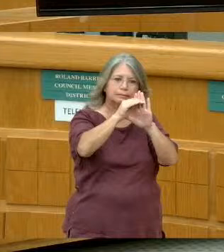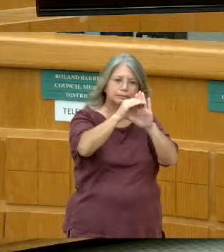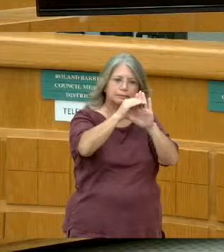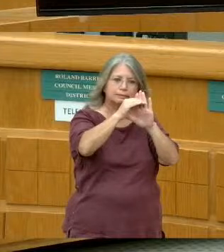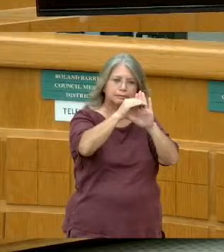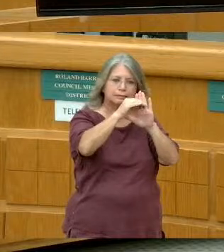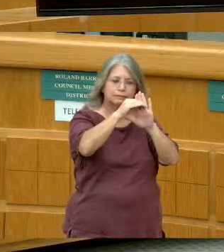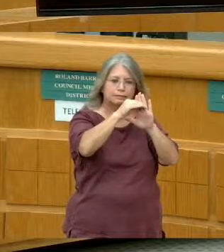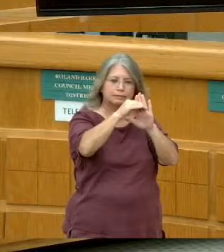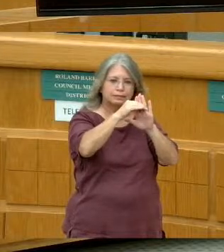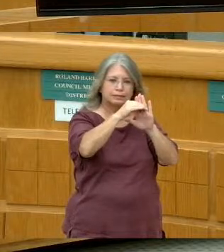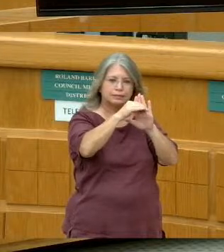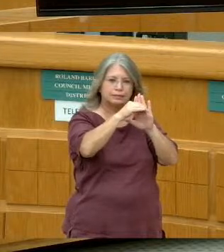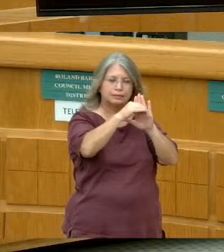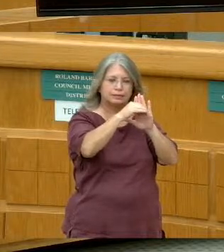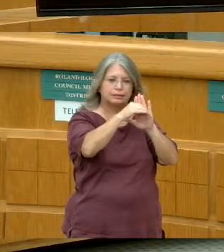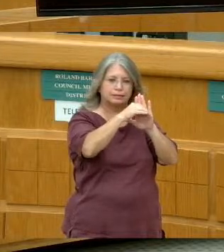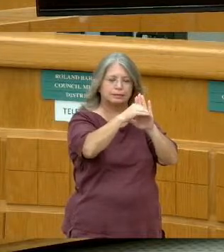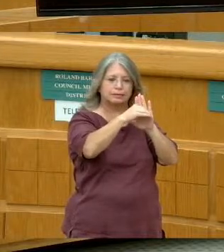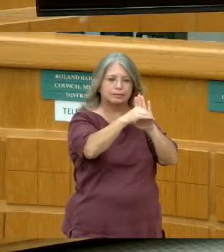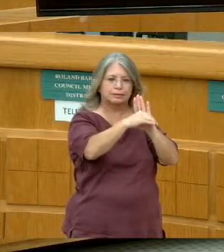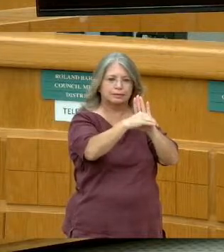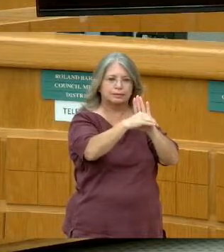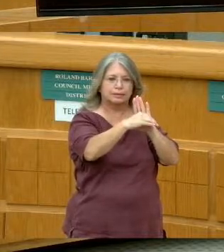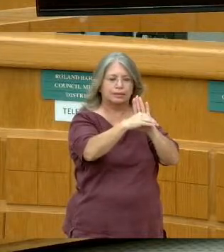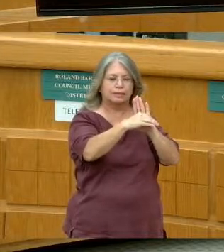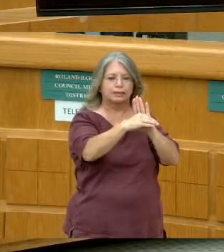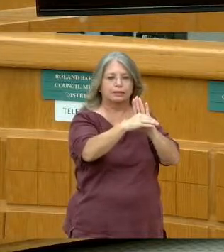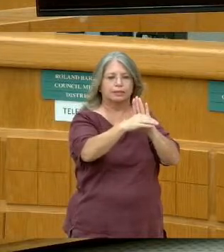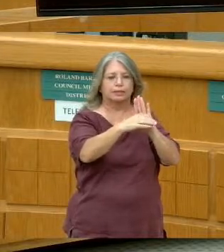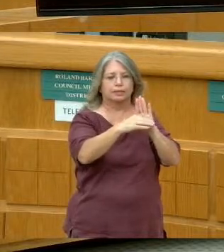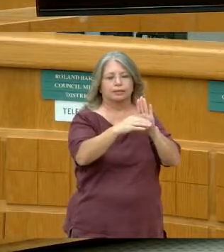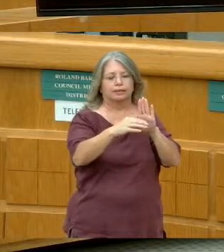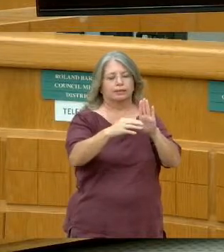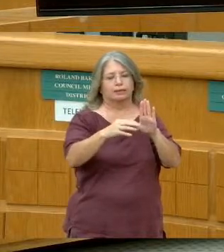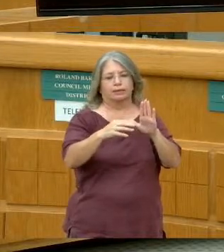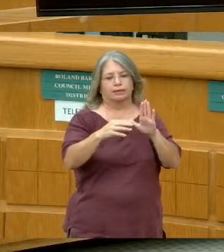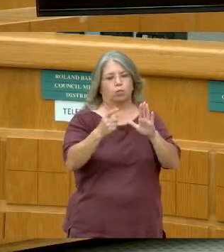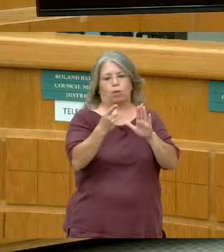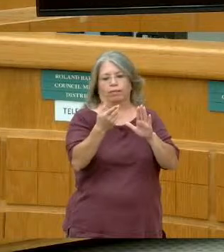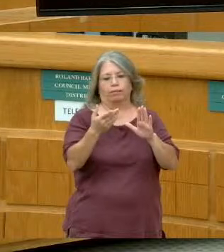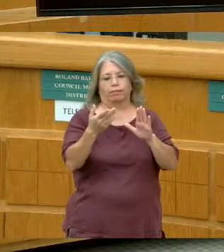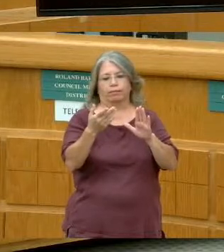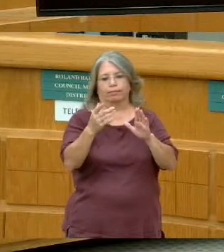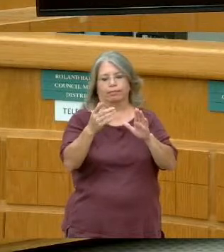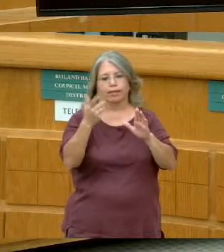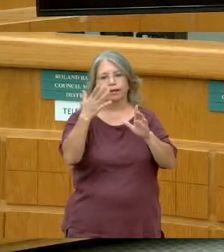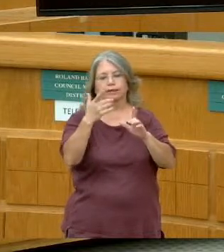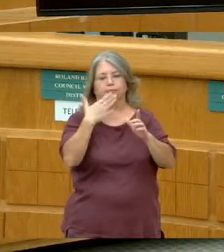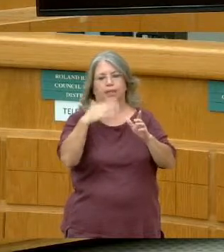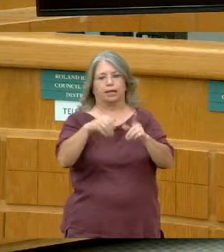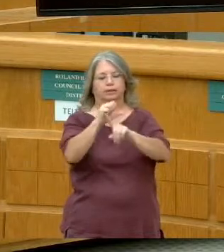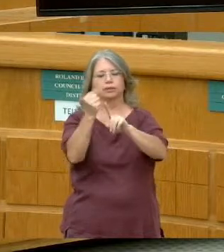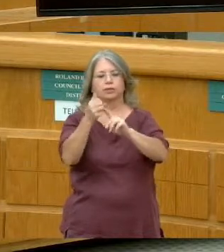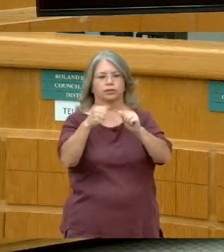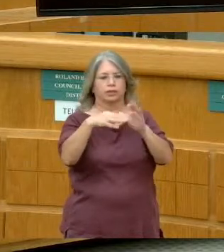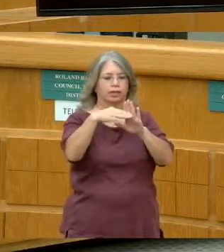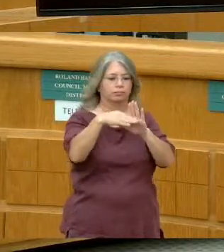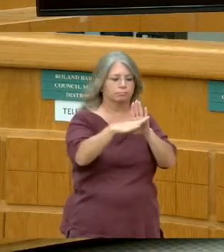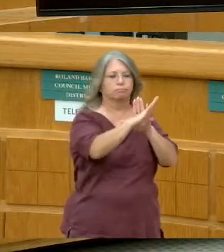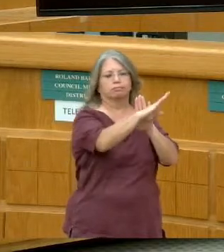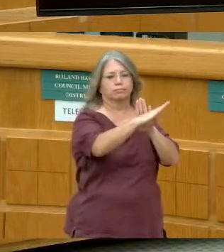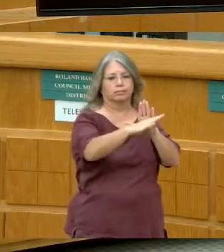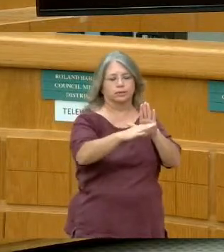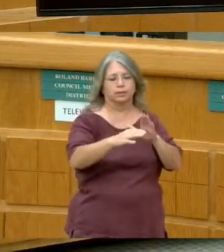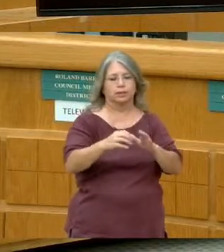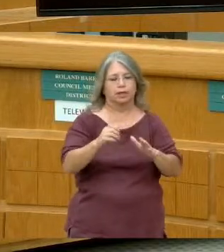turning and going down. And it won't take a lot for that to level off or to go back up. And so that's why we're continuing to encourage social